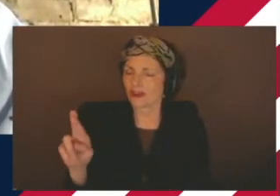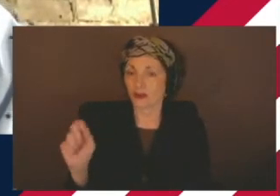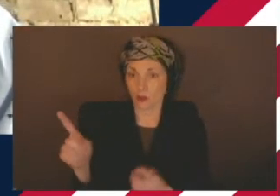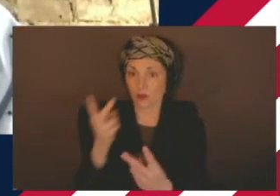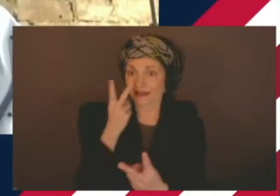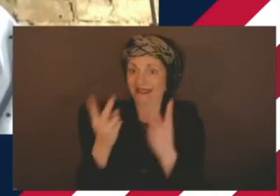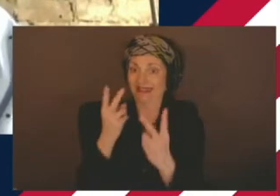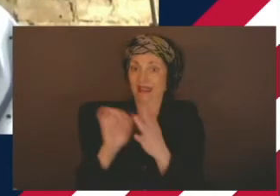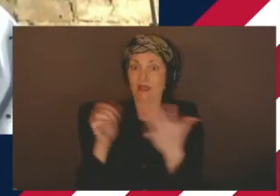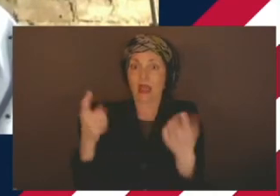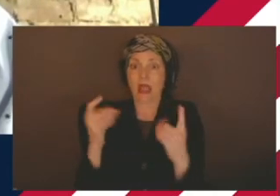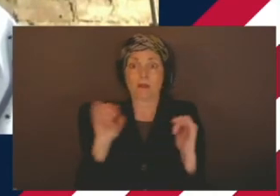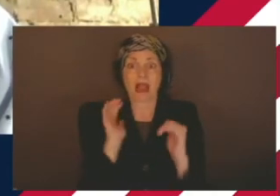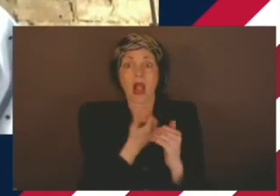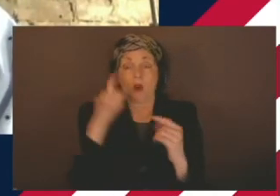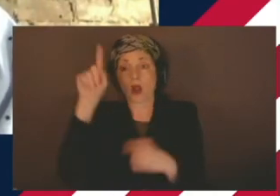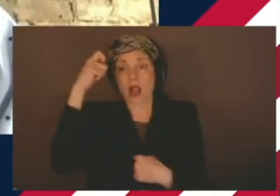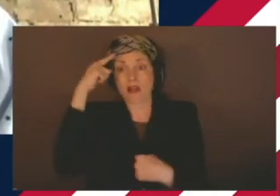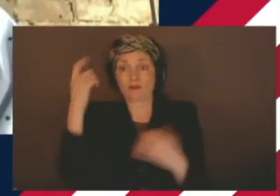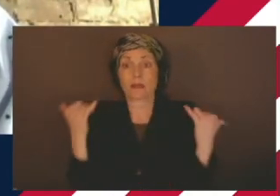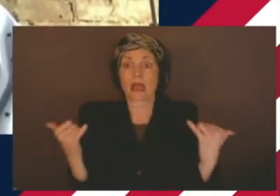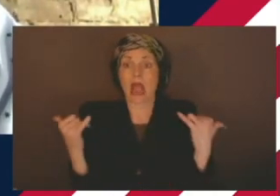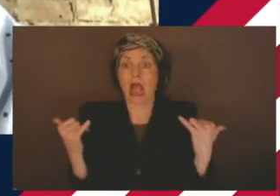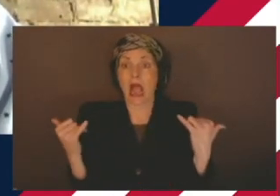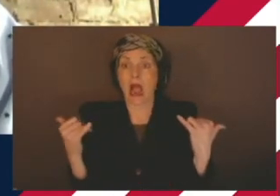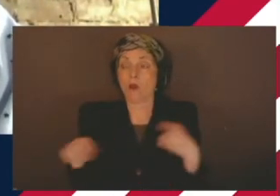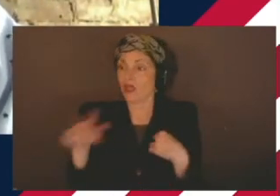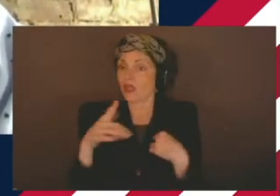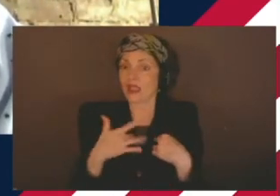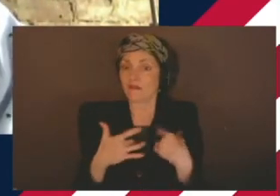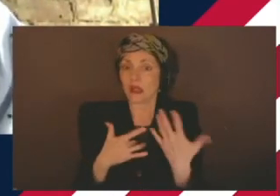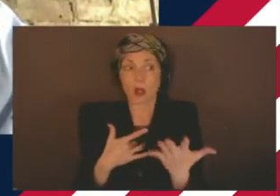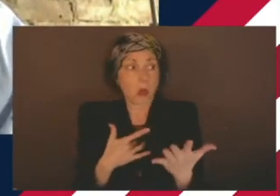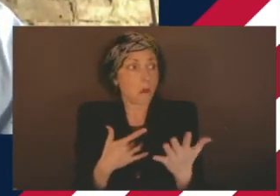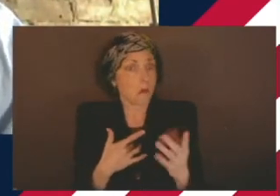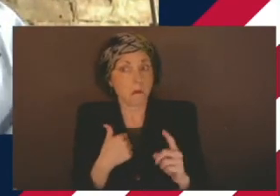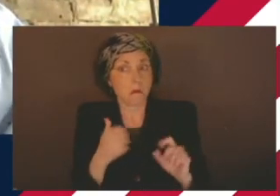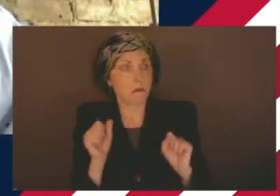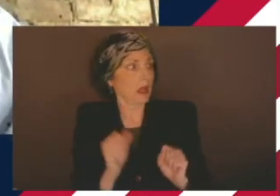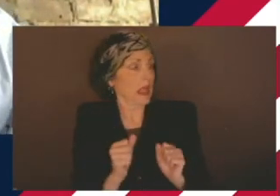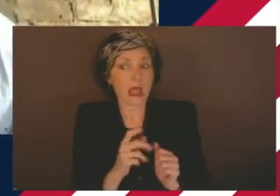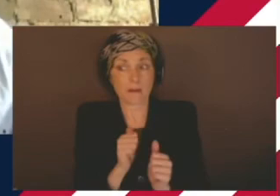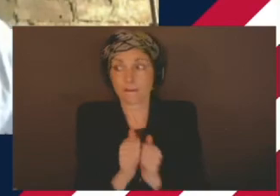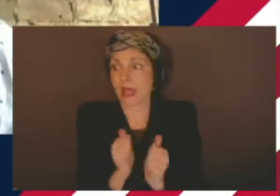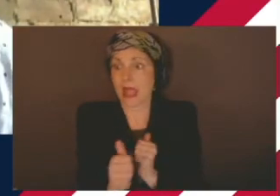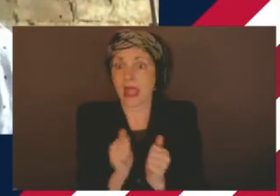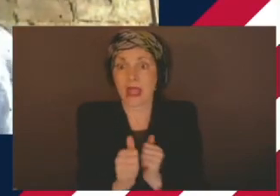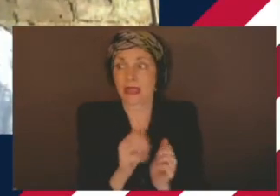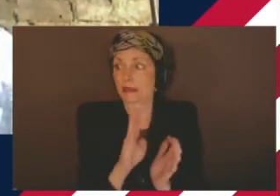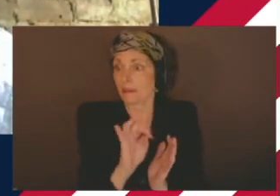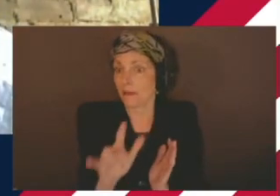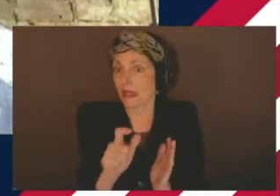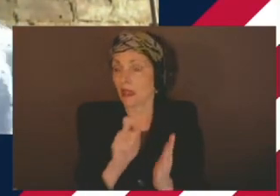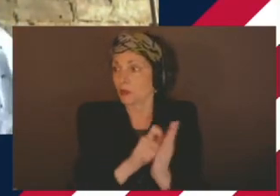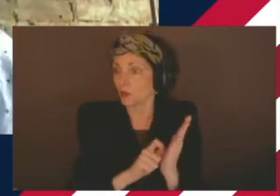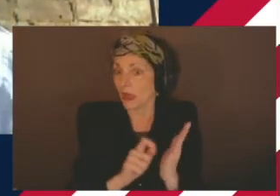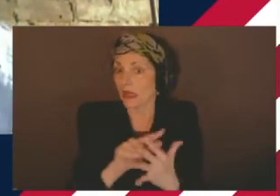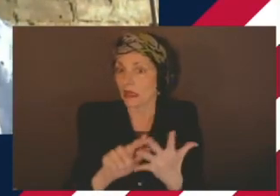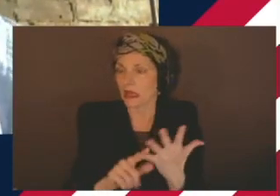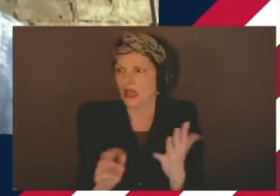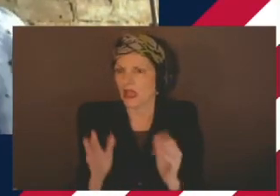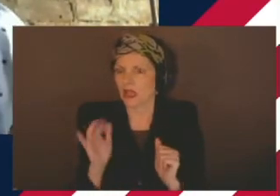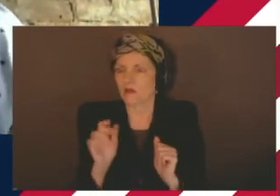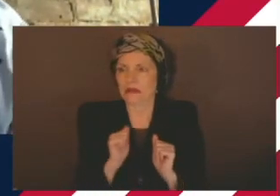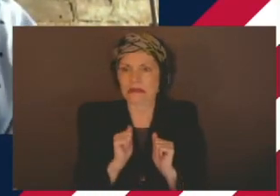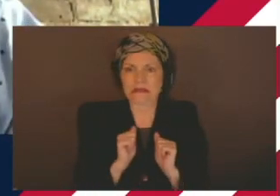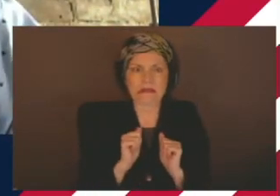have whatever priority they think they can get passed through right now, as long as they take all the racist stuff that